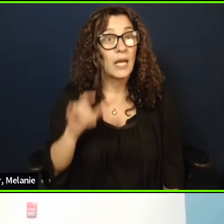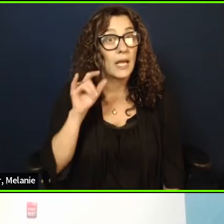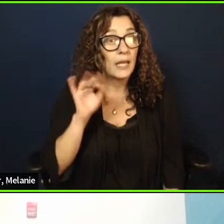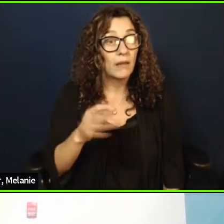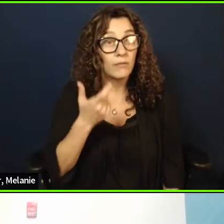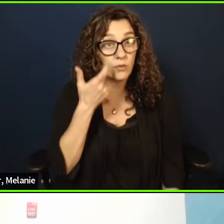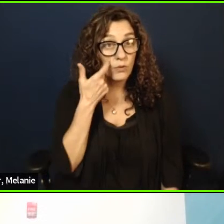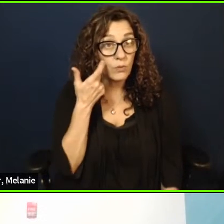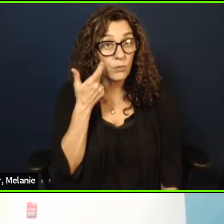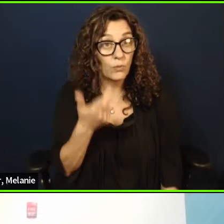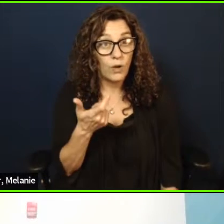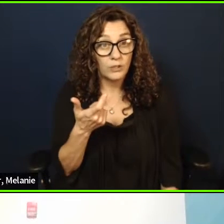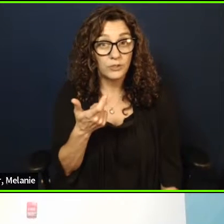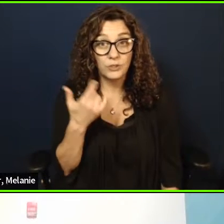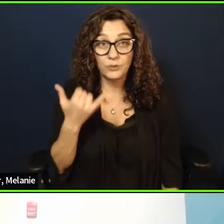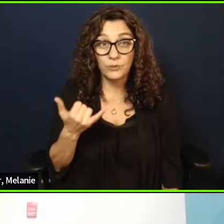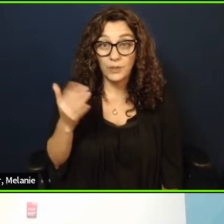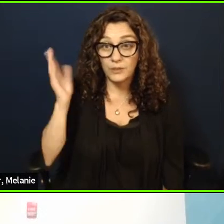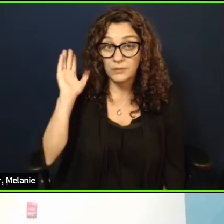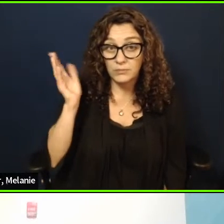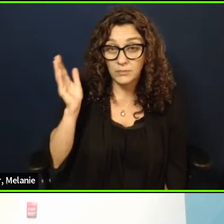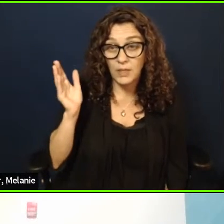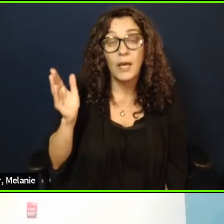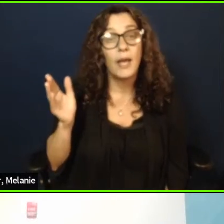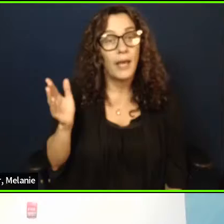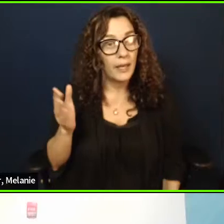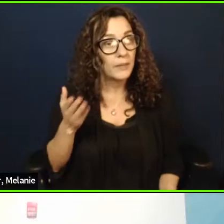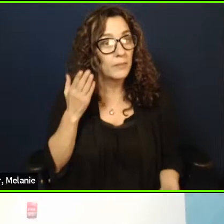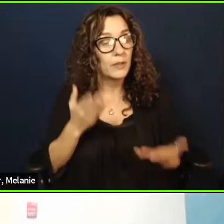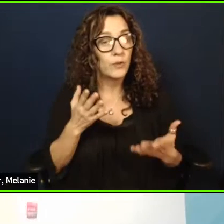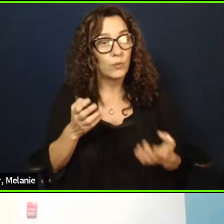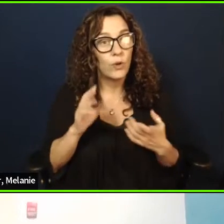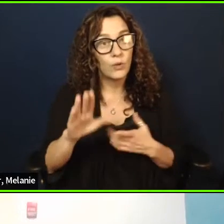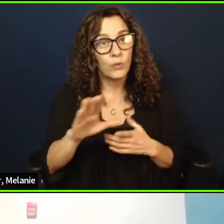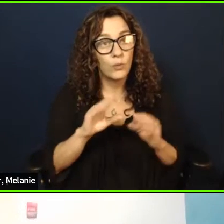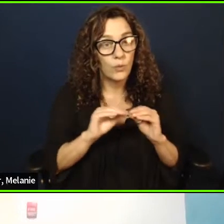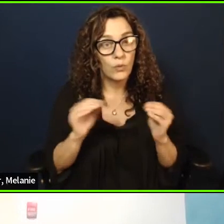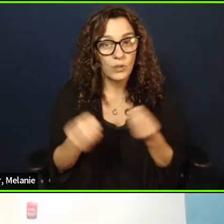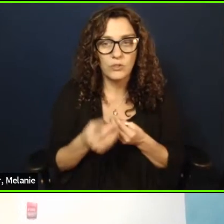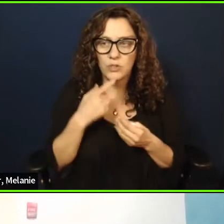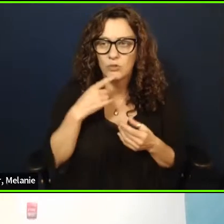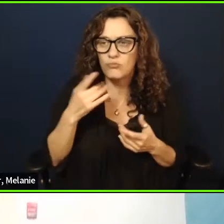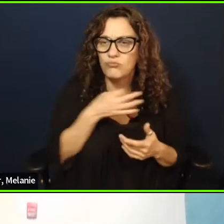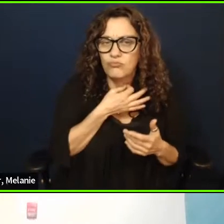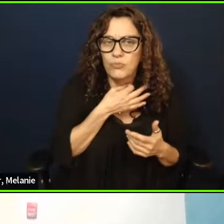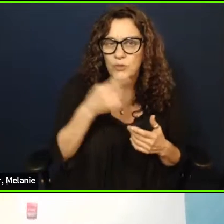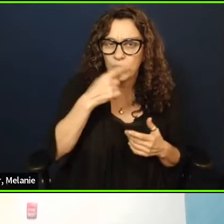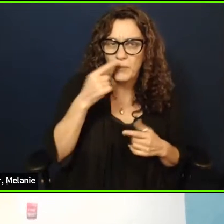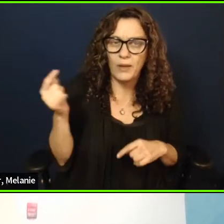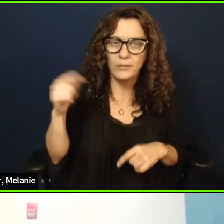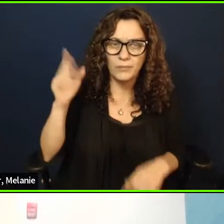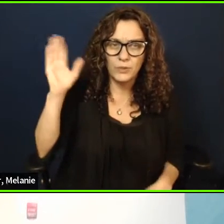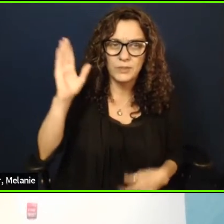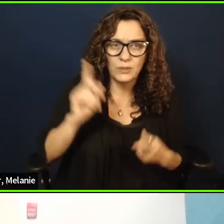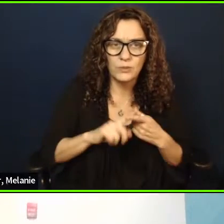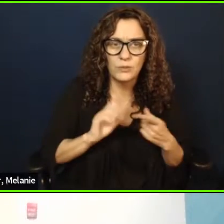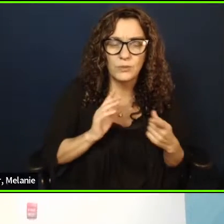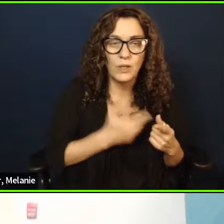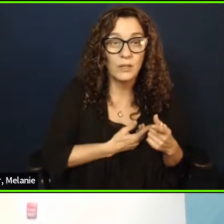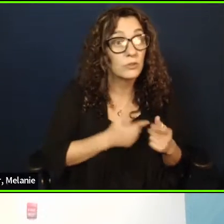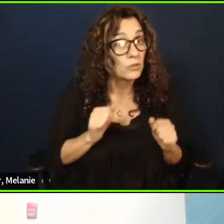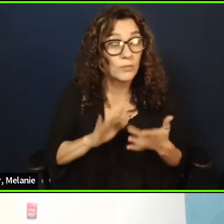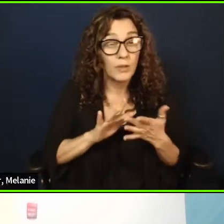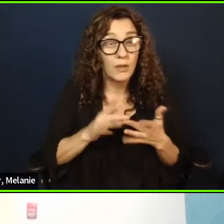and you would like your organization to receive a similar presentation, maybe through an online,